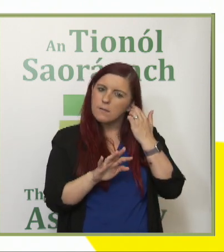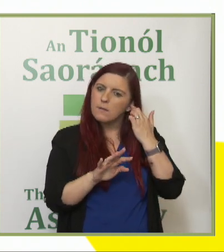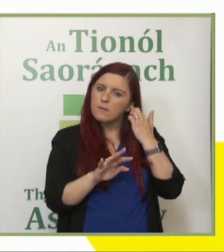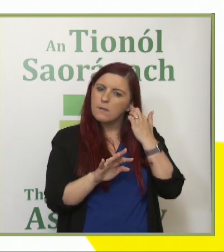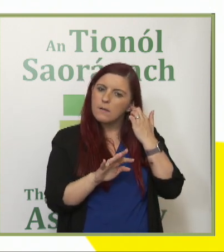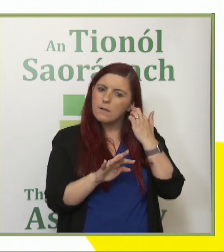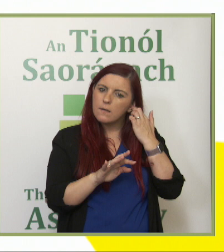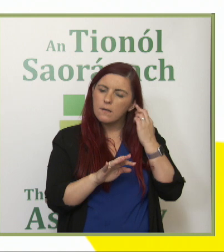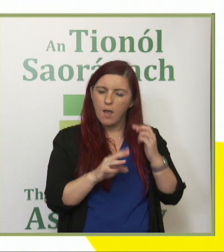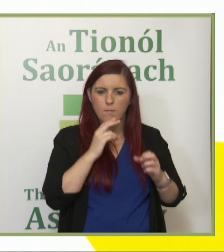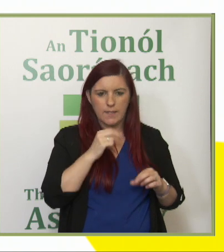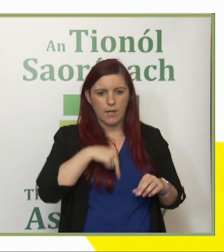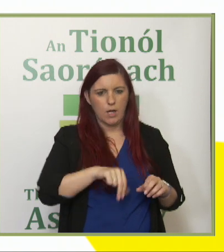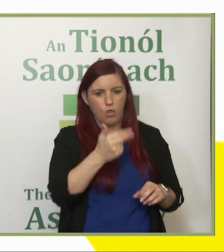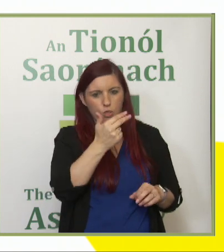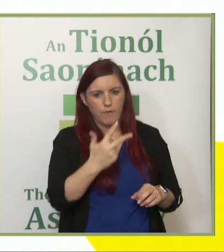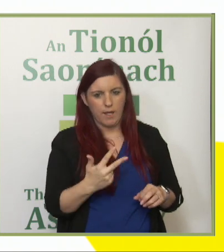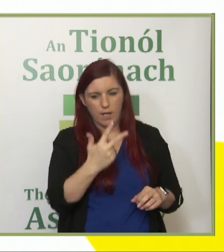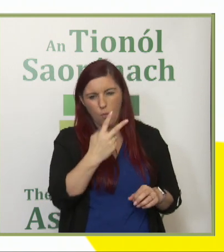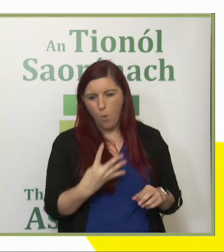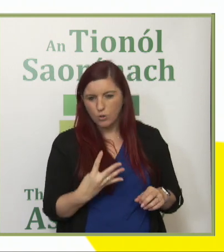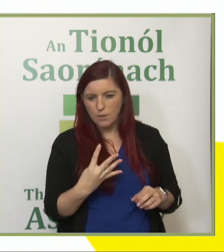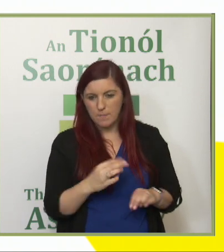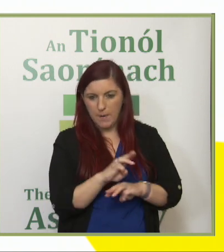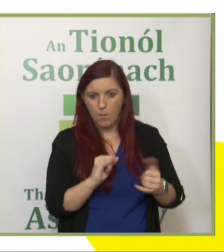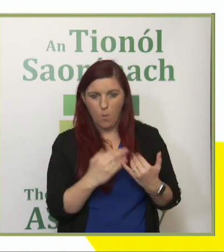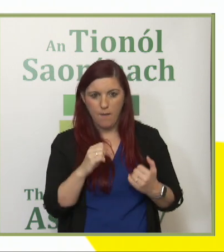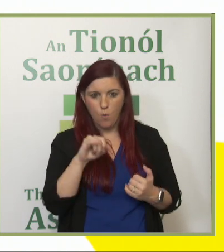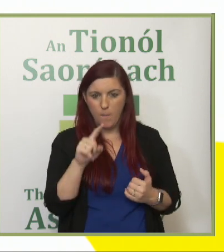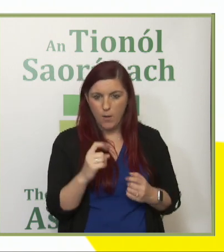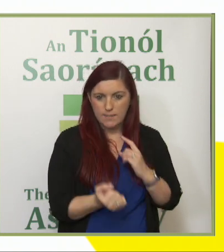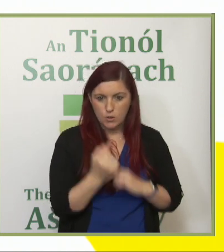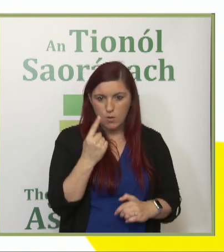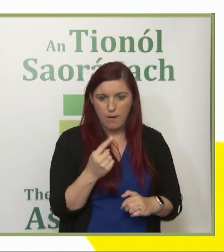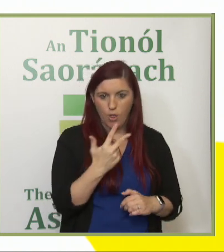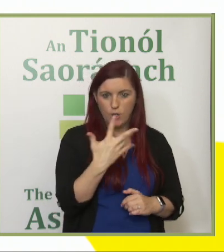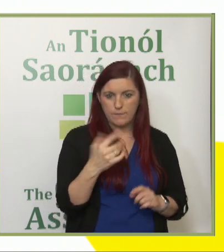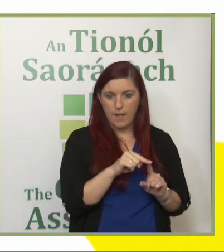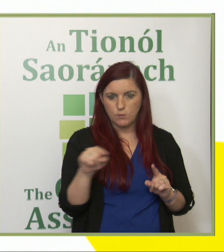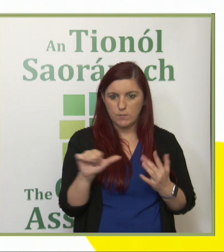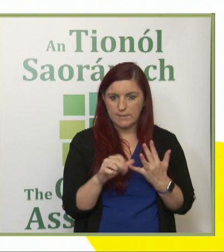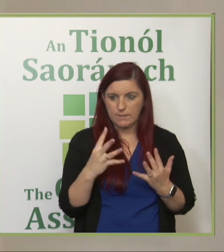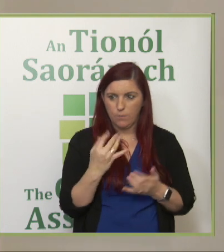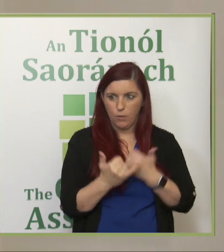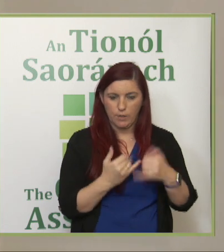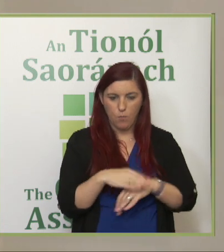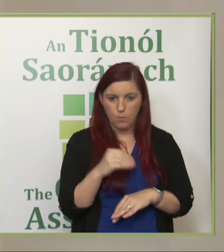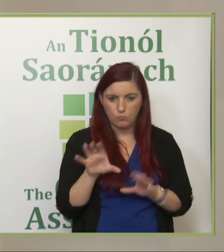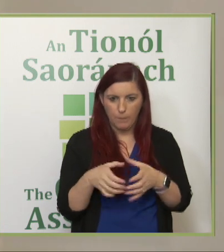with almost 3/4 of people with problem opioid use in the 35 to 64 age group.